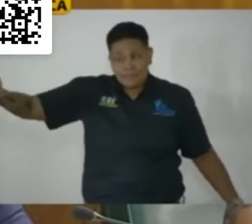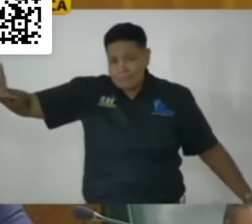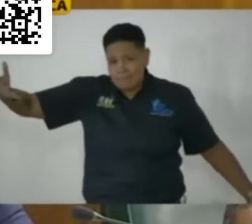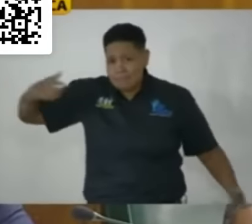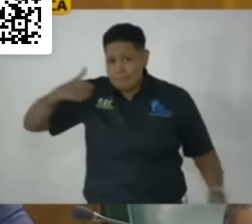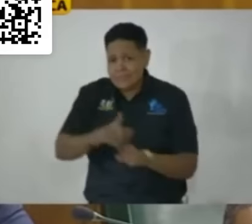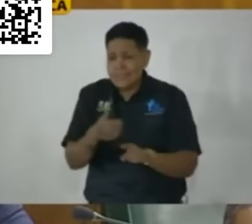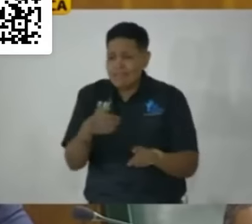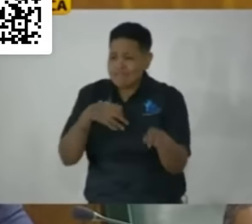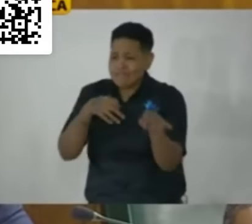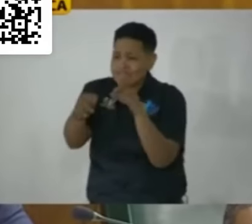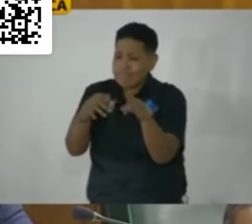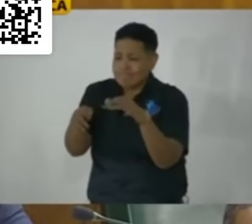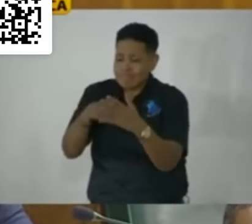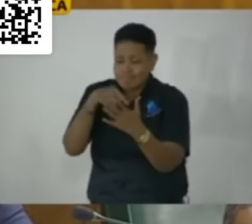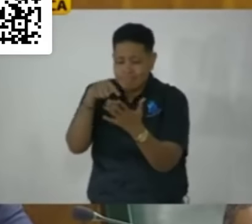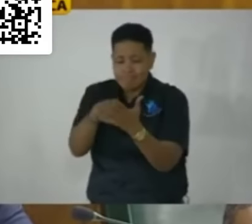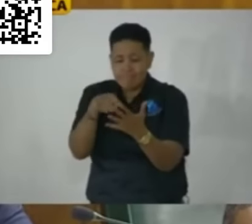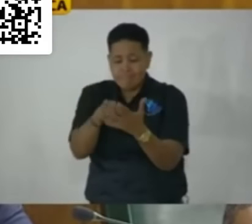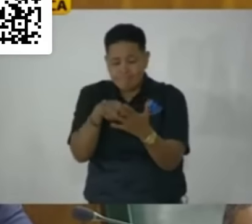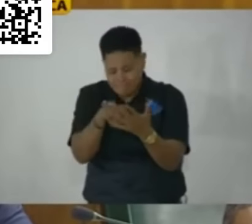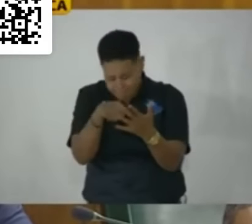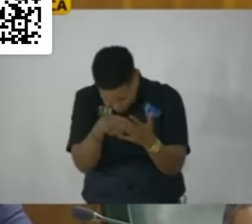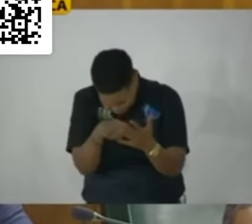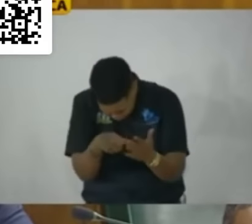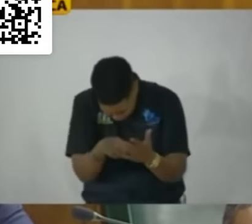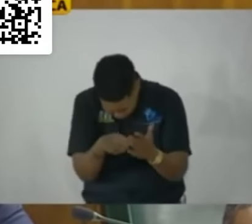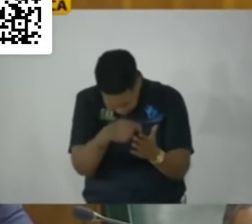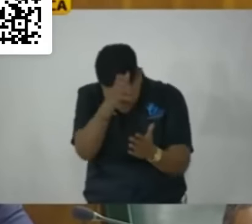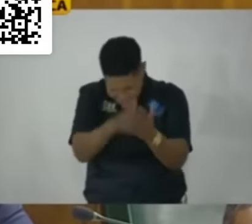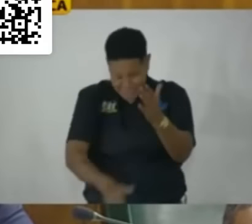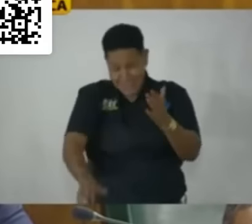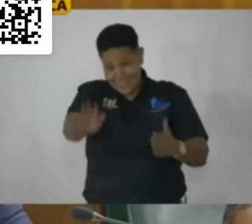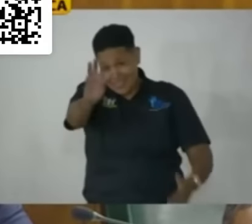is outlined in section